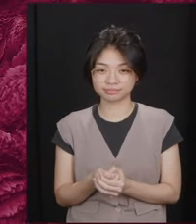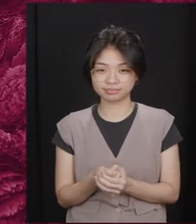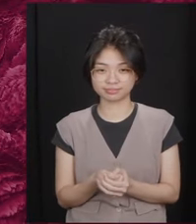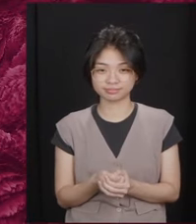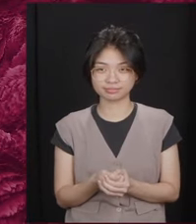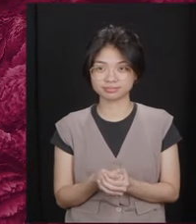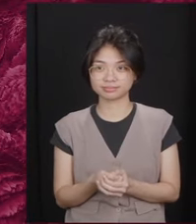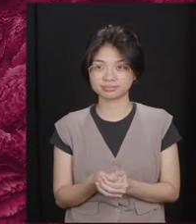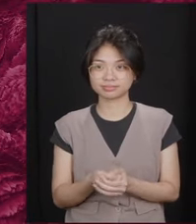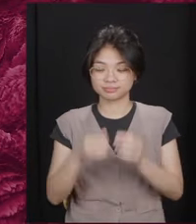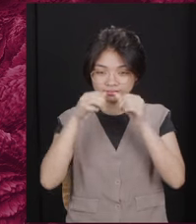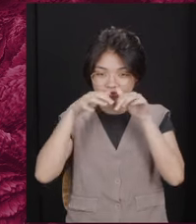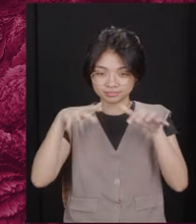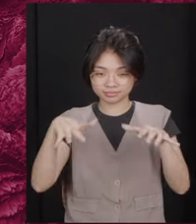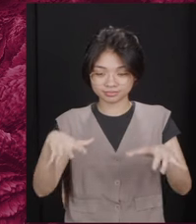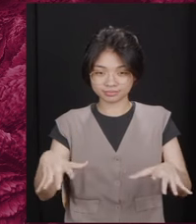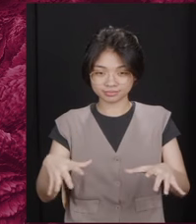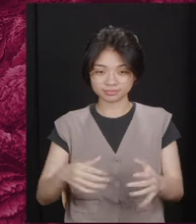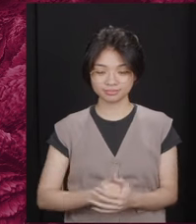Let's pray.